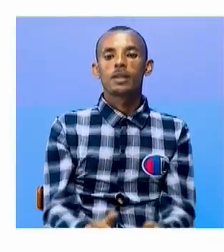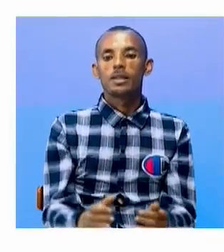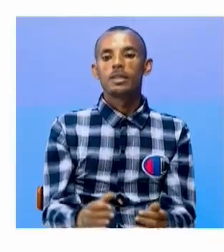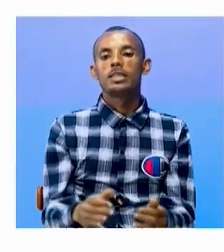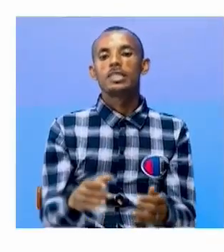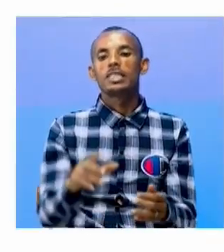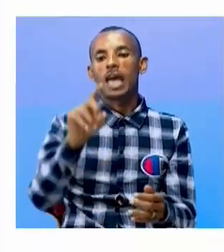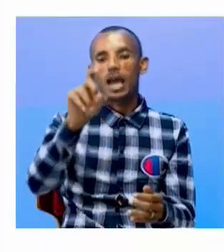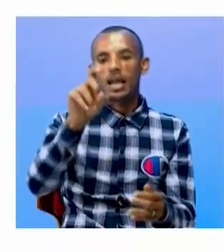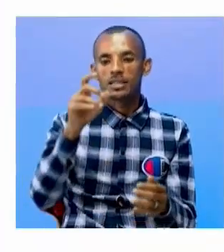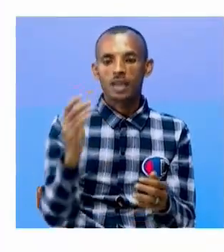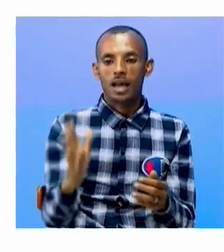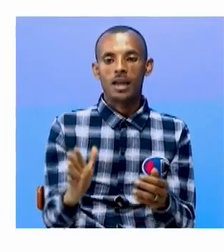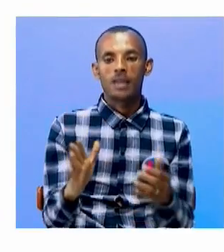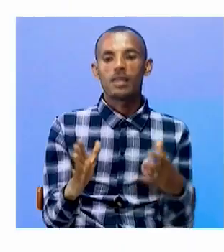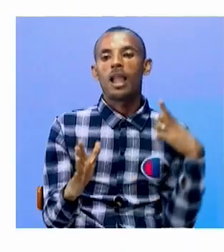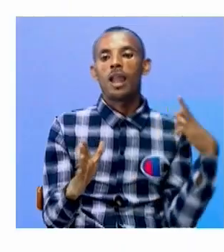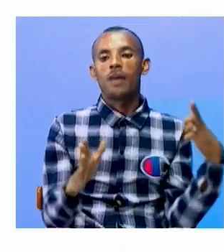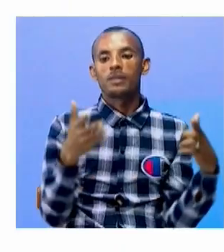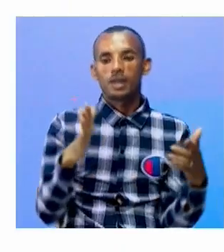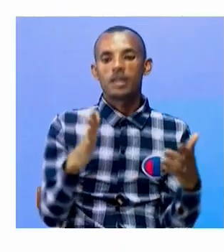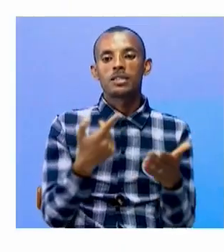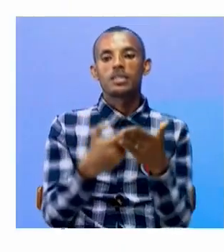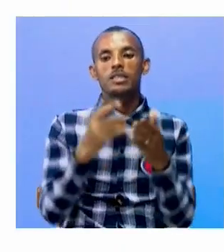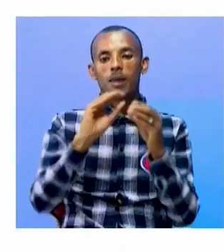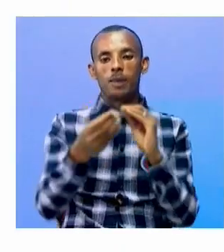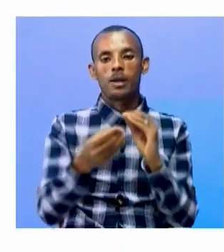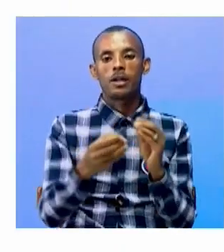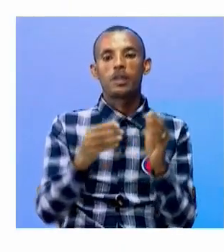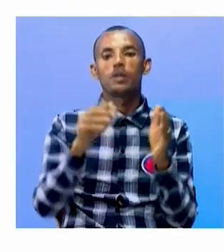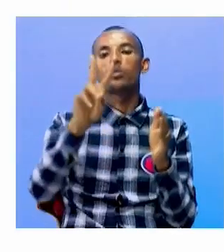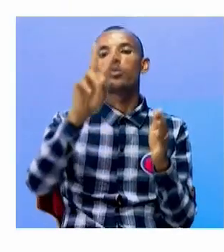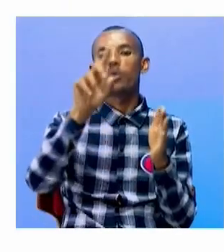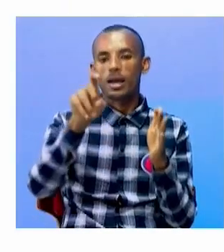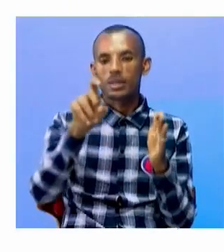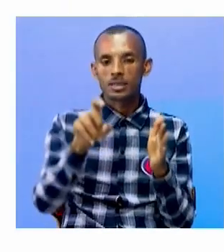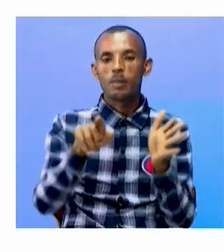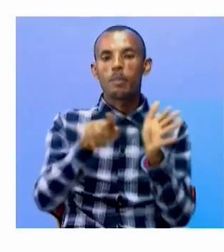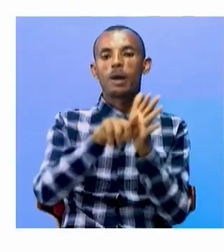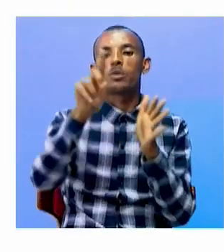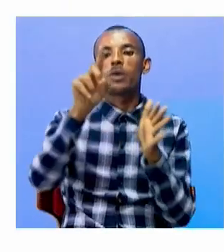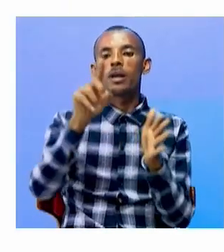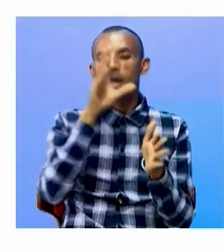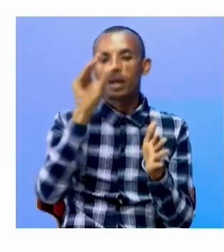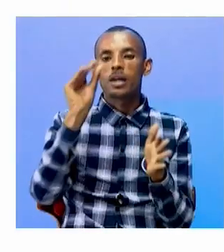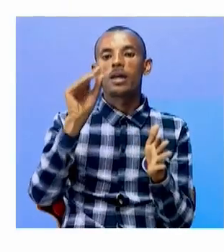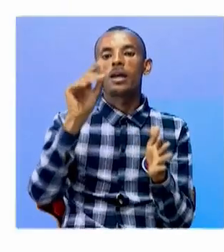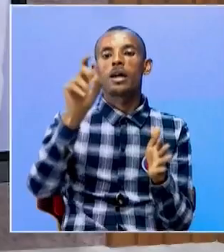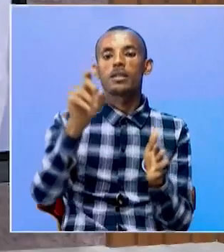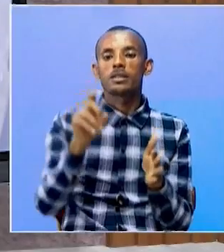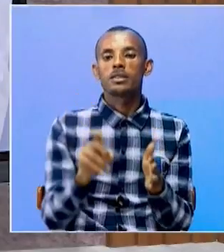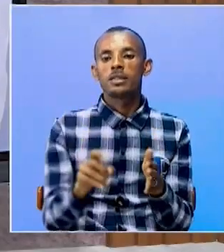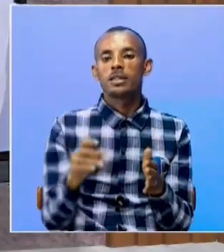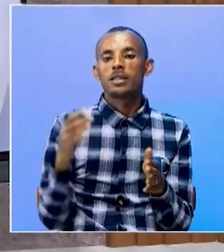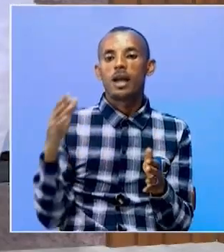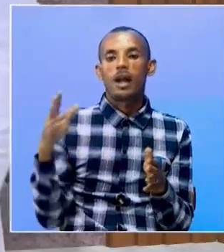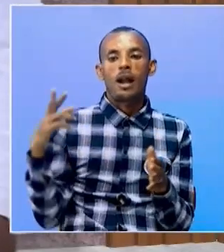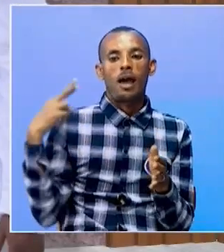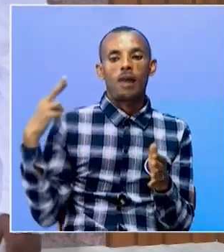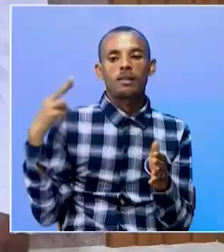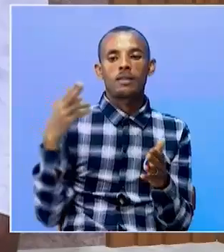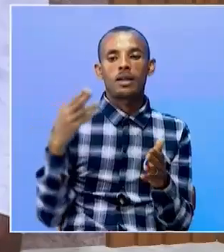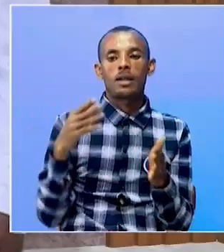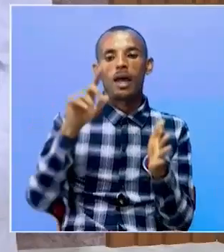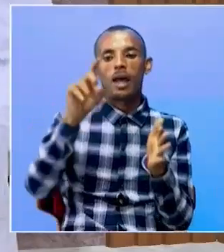contains these numbers, 2x minus 1 and positive x. The right side contains x and minus